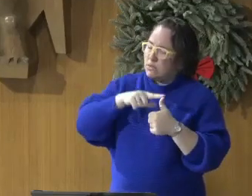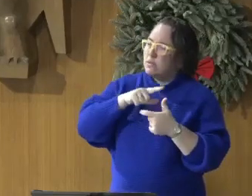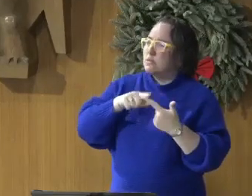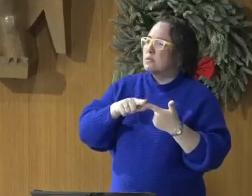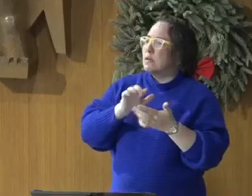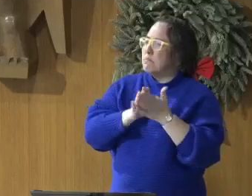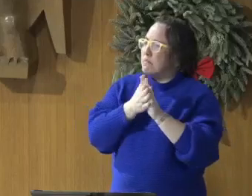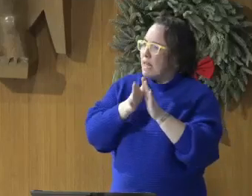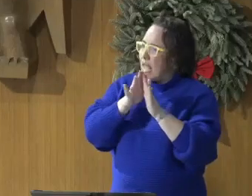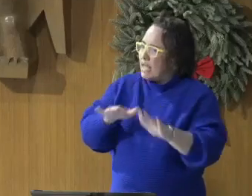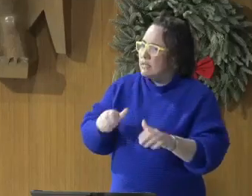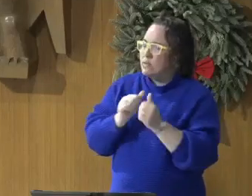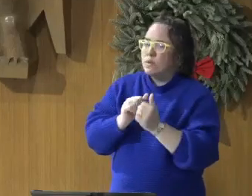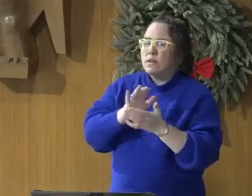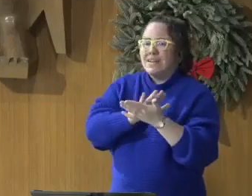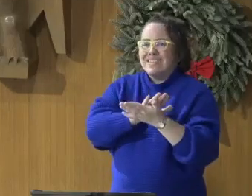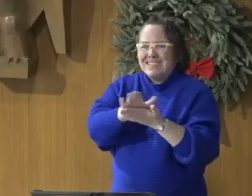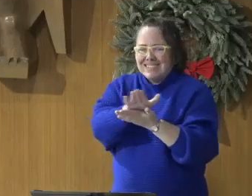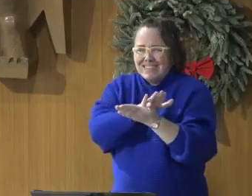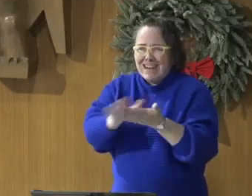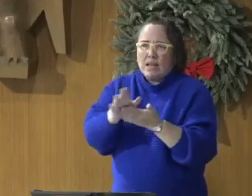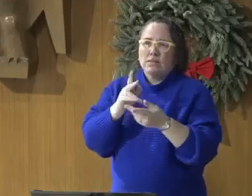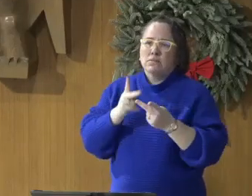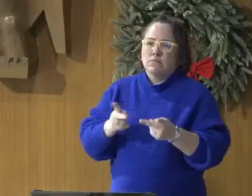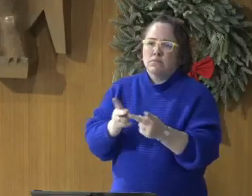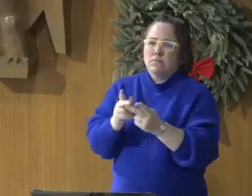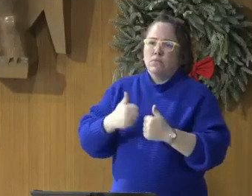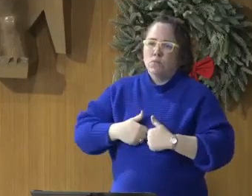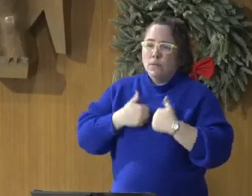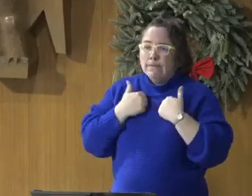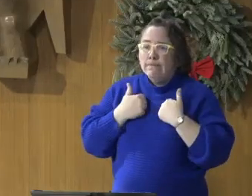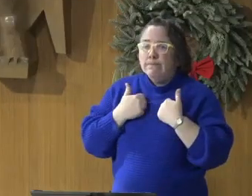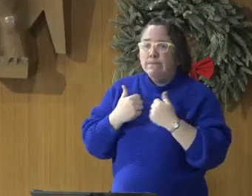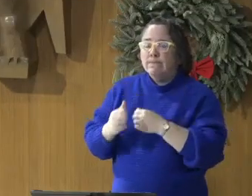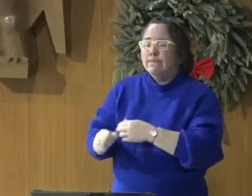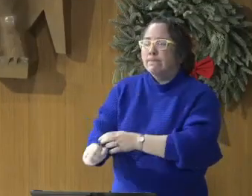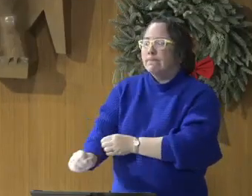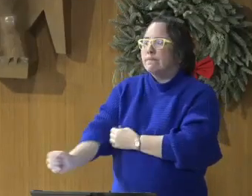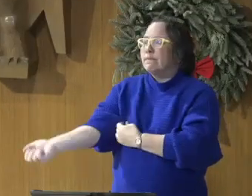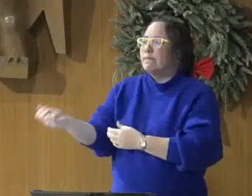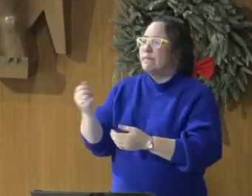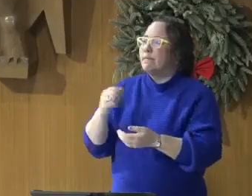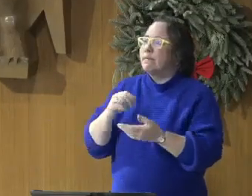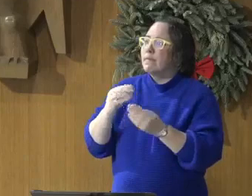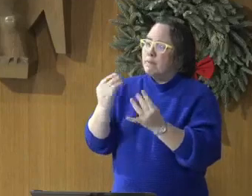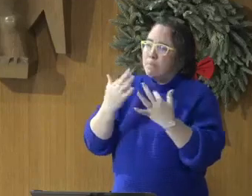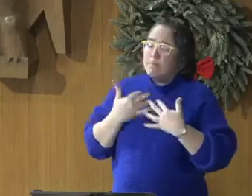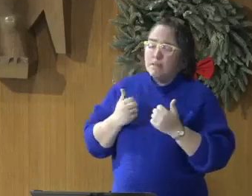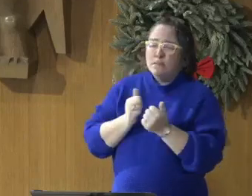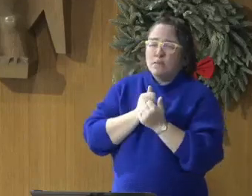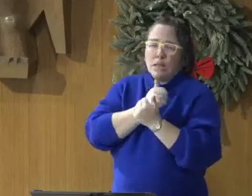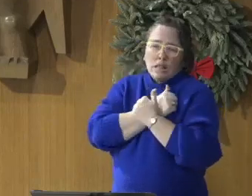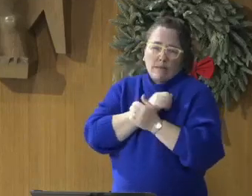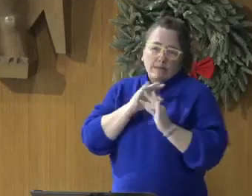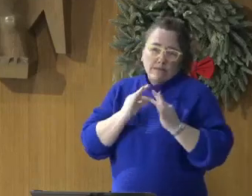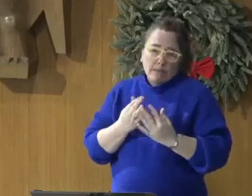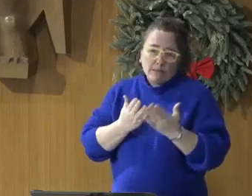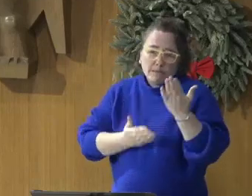blessed with a nice place to live, maybe. Blessed with a loving family, maybe.